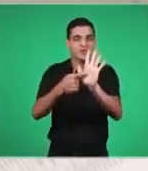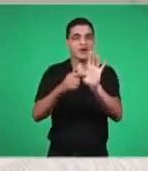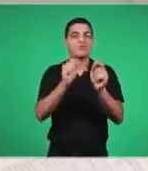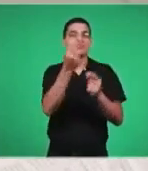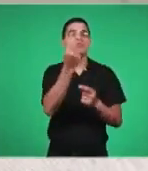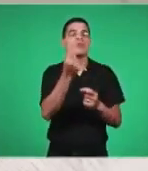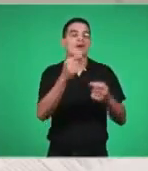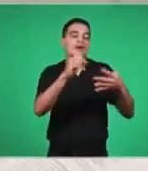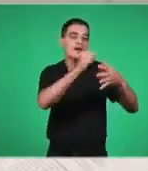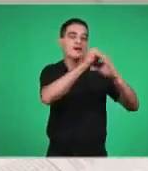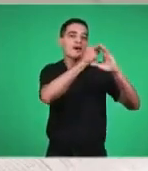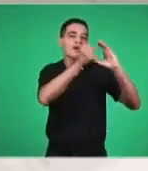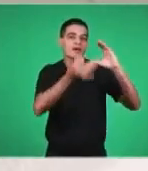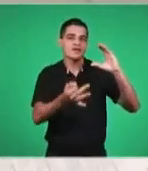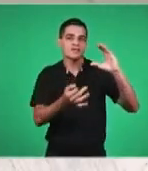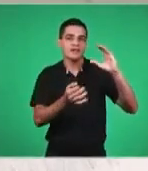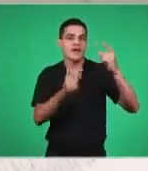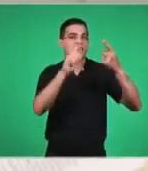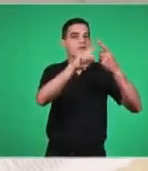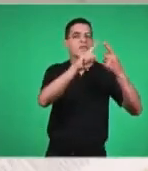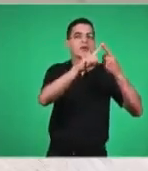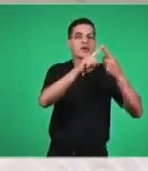I want to say an aspect of it is,